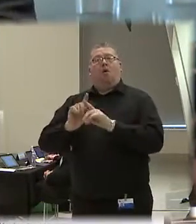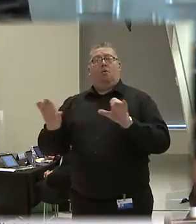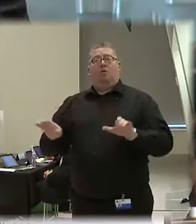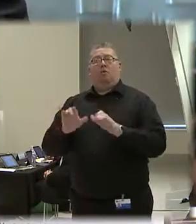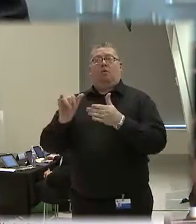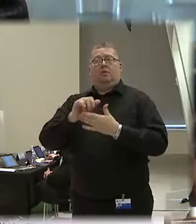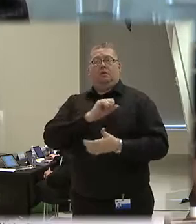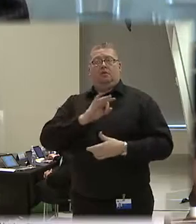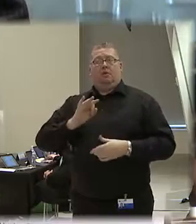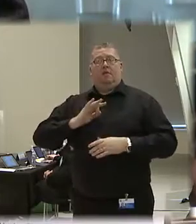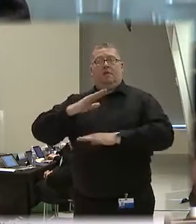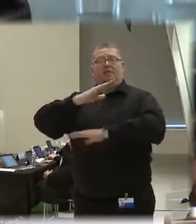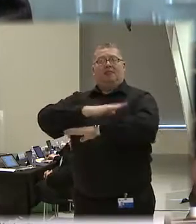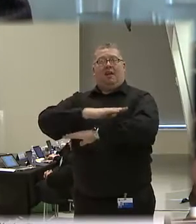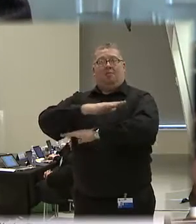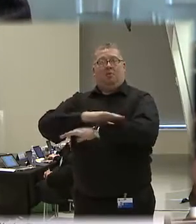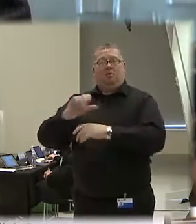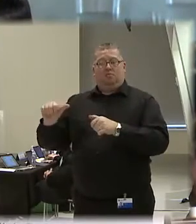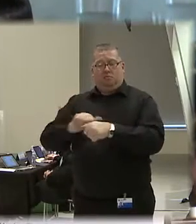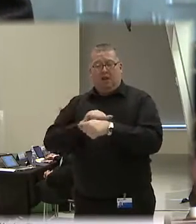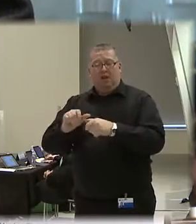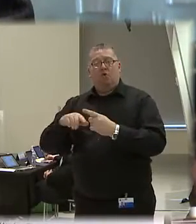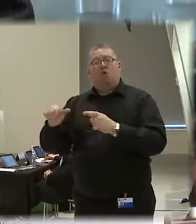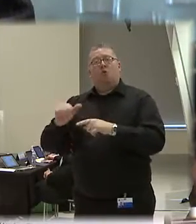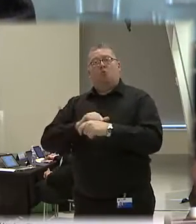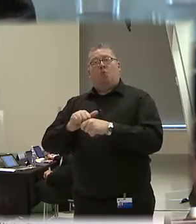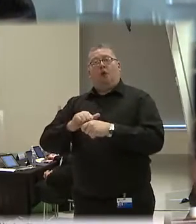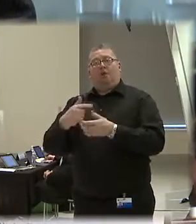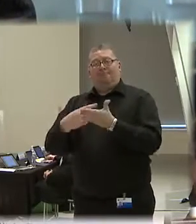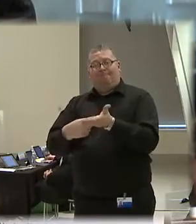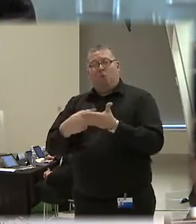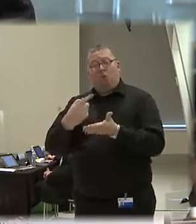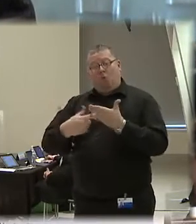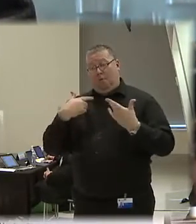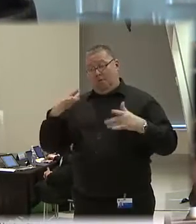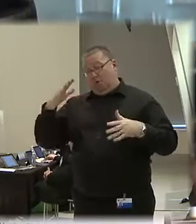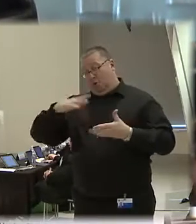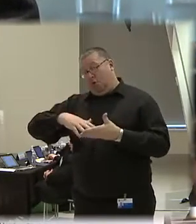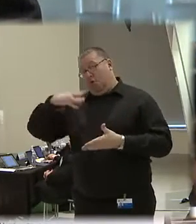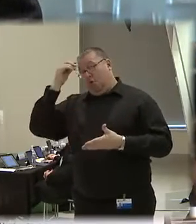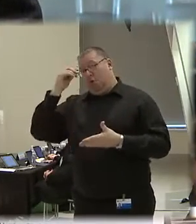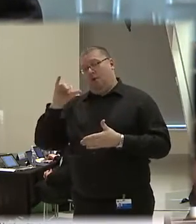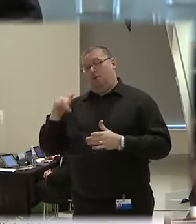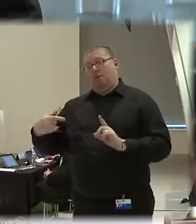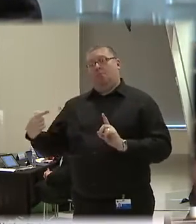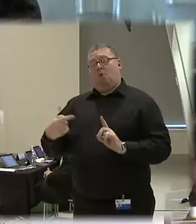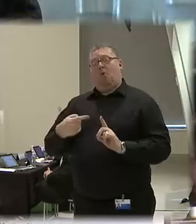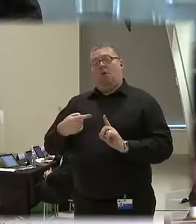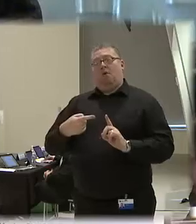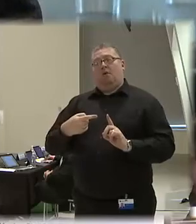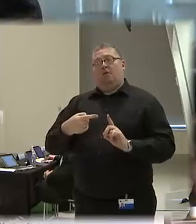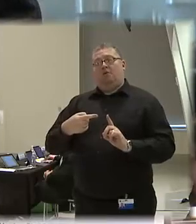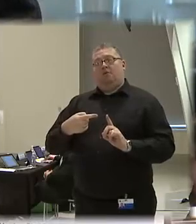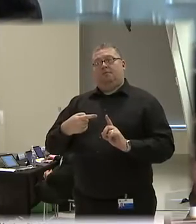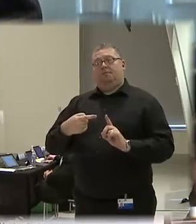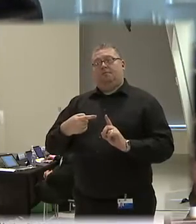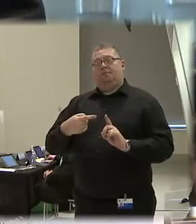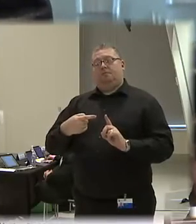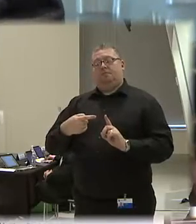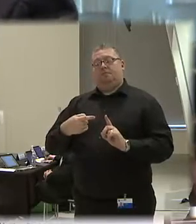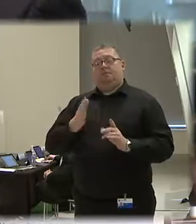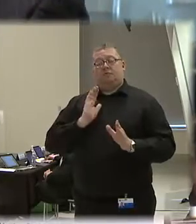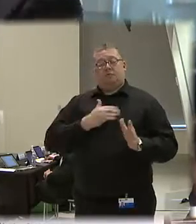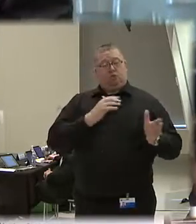staff tabletop exercises to practice what we had learned. At this point, the tactics